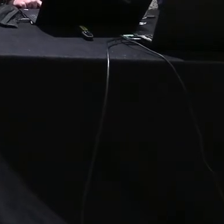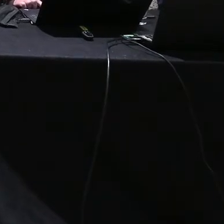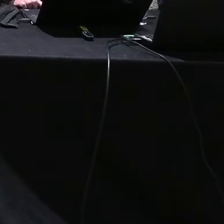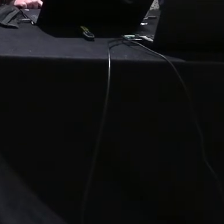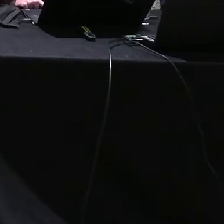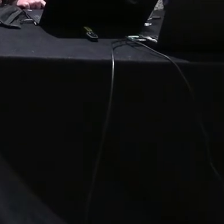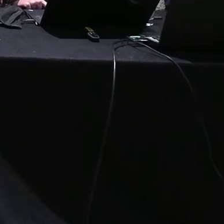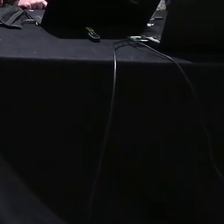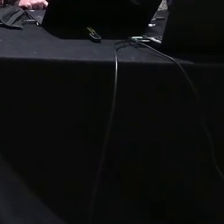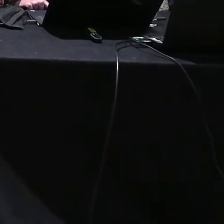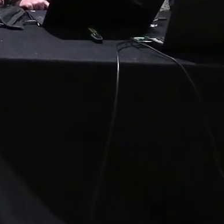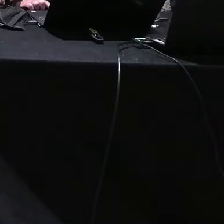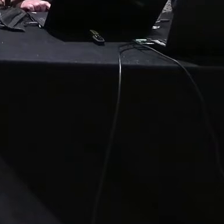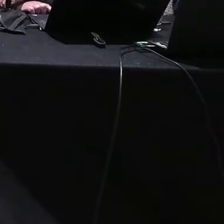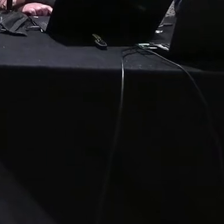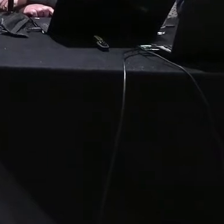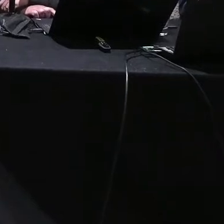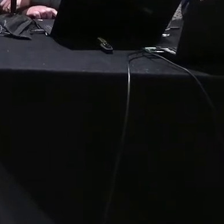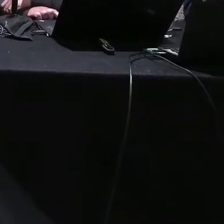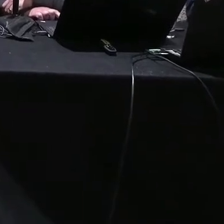maintain